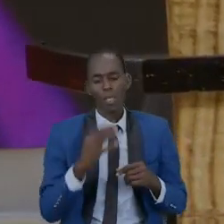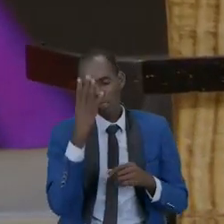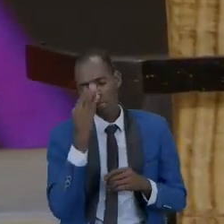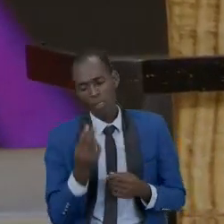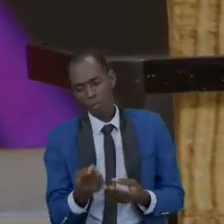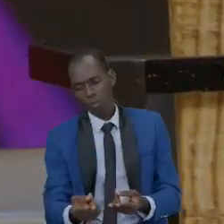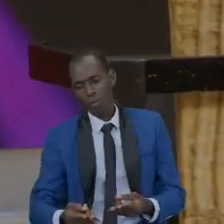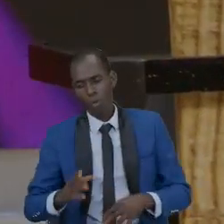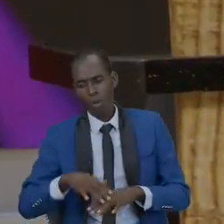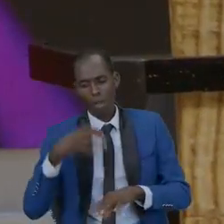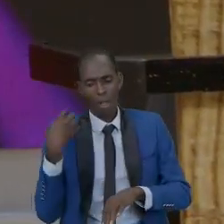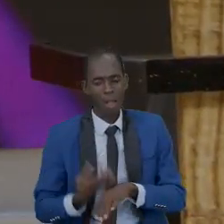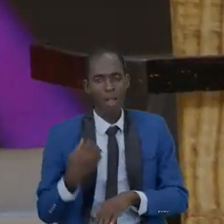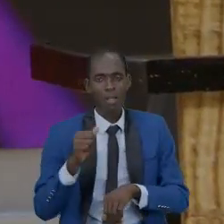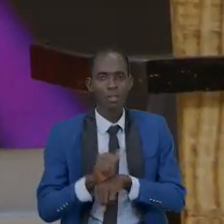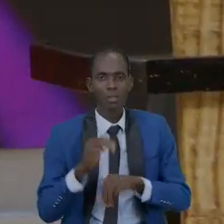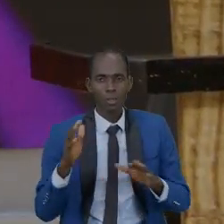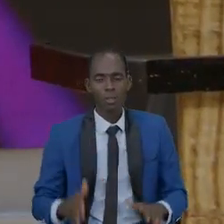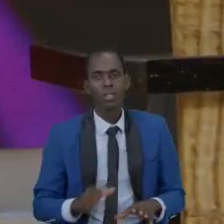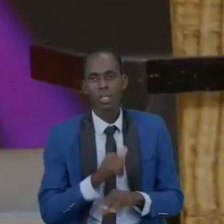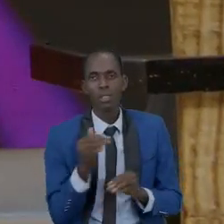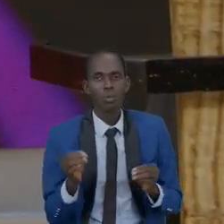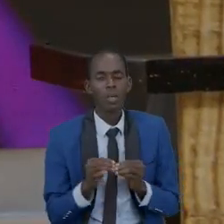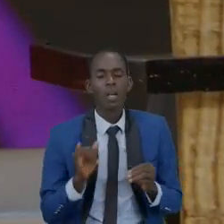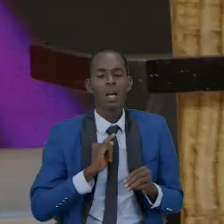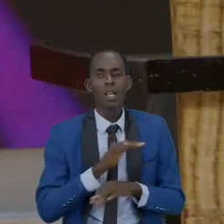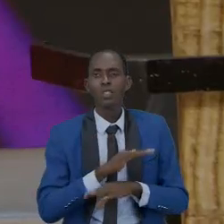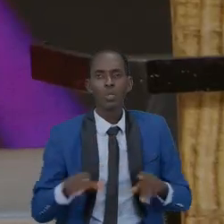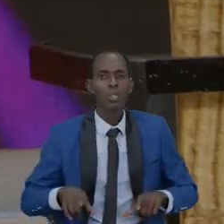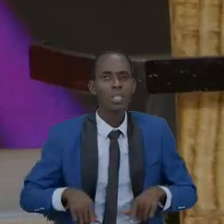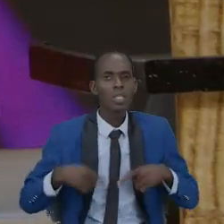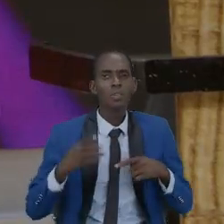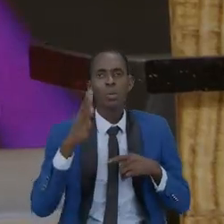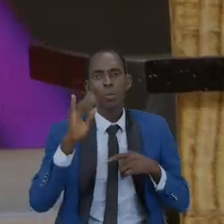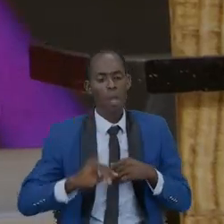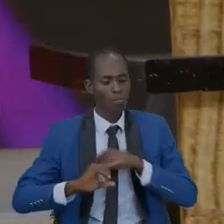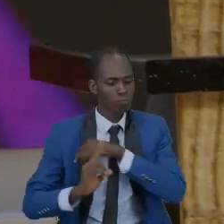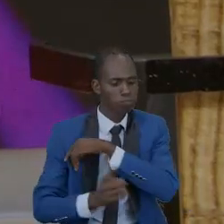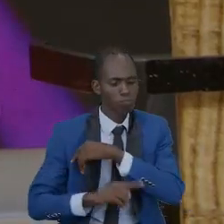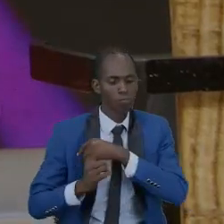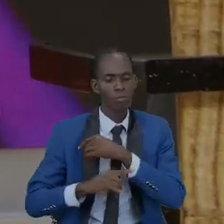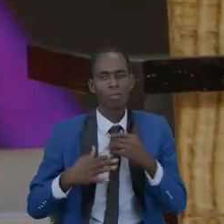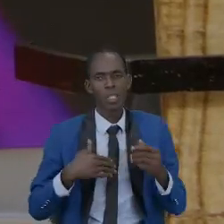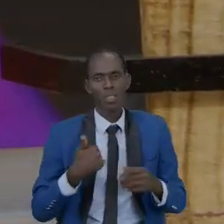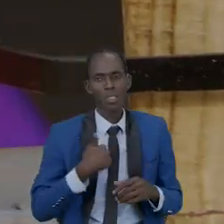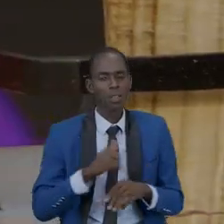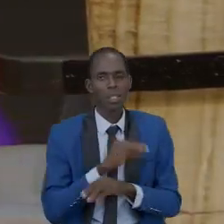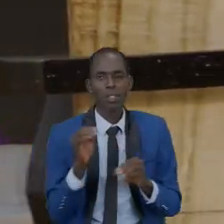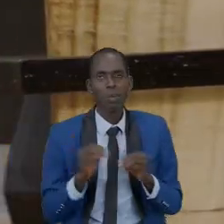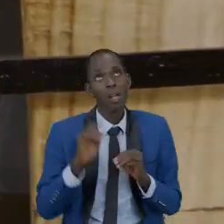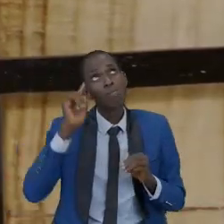I don't live by walking on pebbles anymore. I don't live by punishing myself anymore,